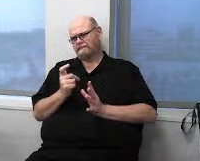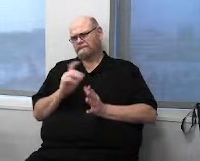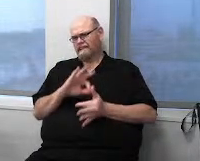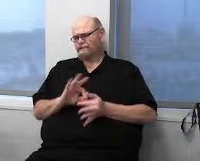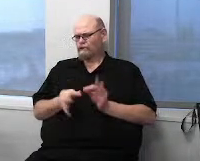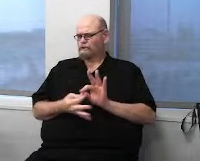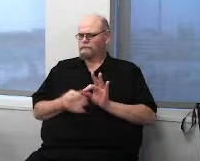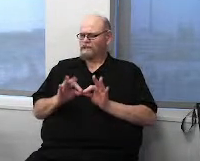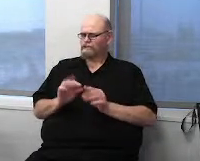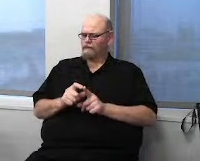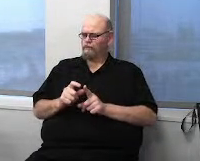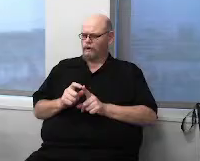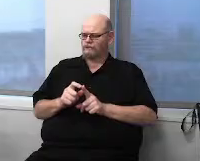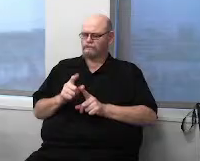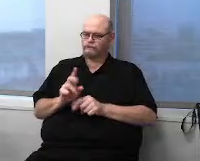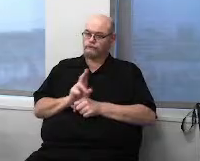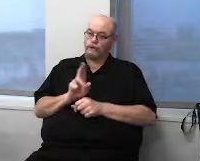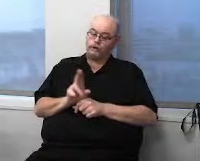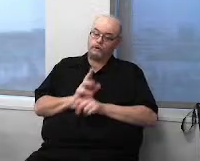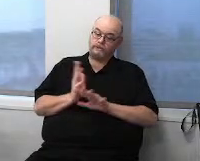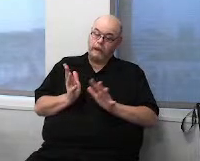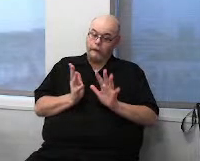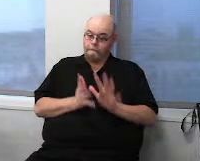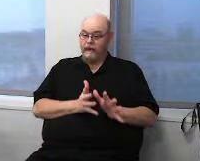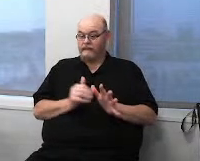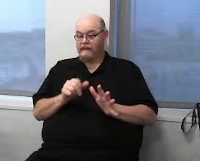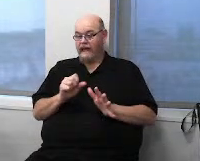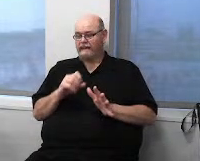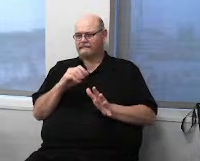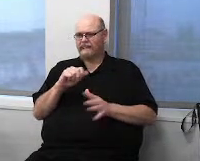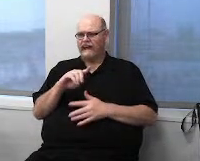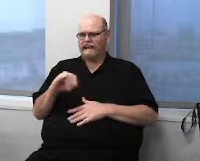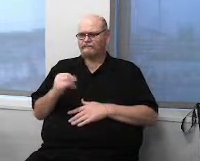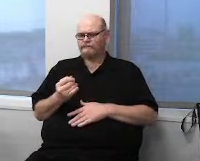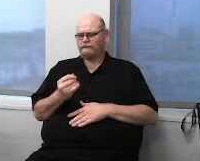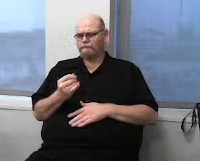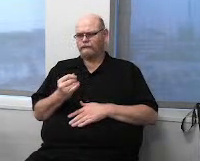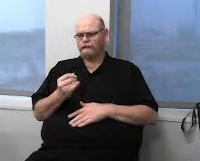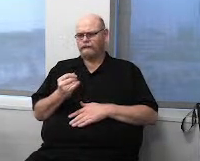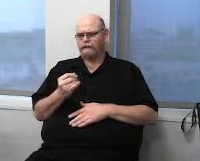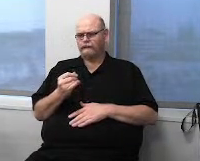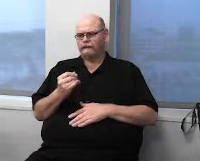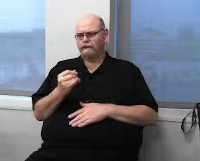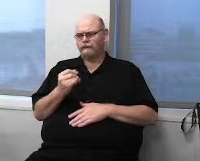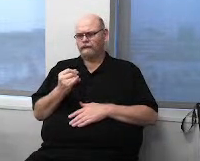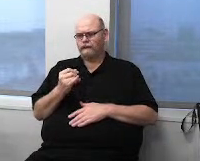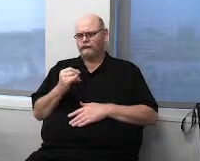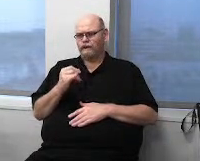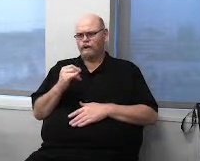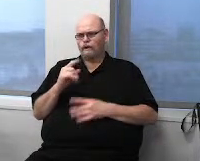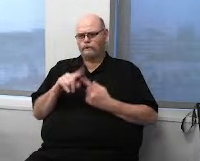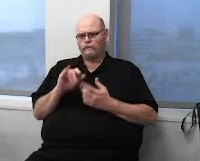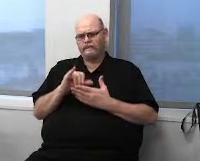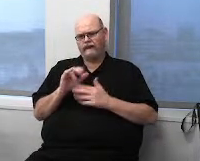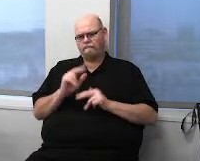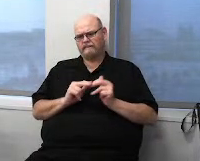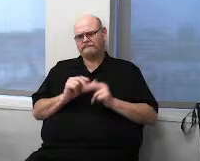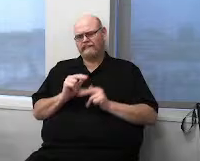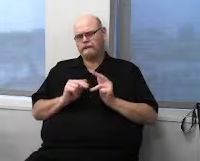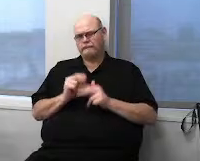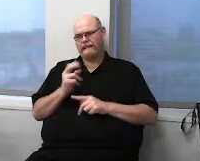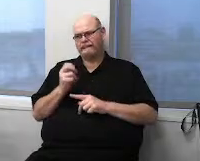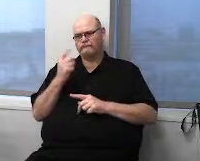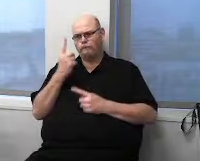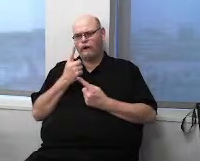little matter of interpretation of words. You're using the word abandon as an adjective applicable to the